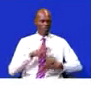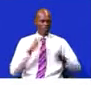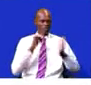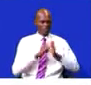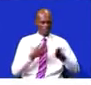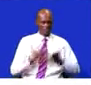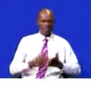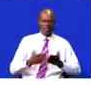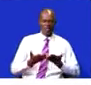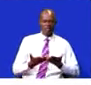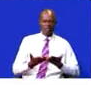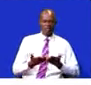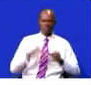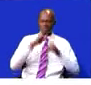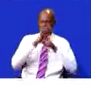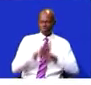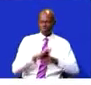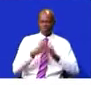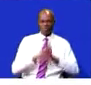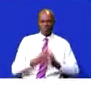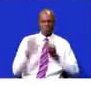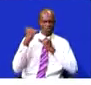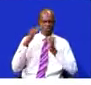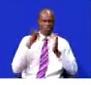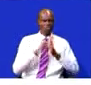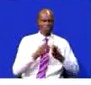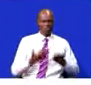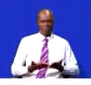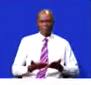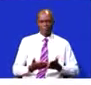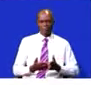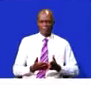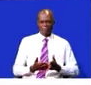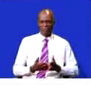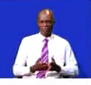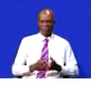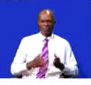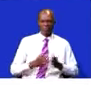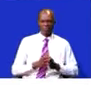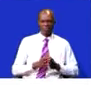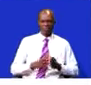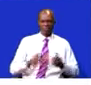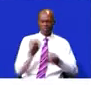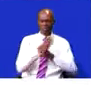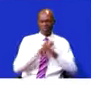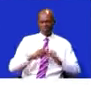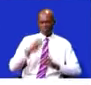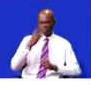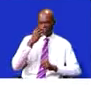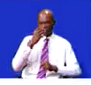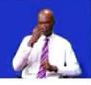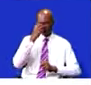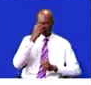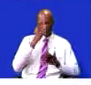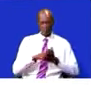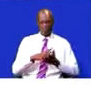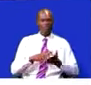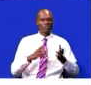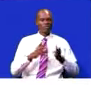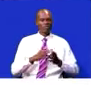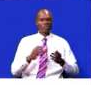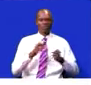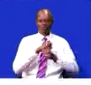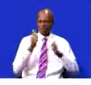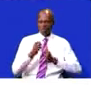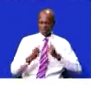are being threatened. We hope that the President of the Republic of Kenya will be properly guided and he